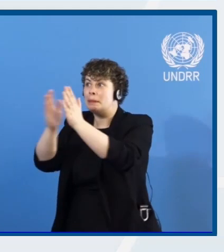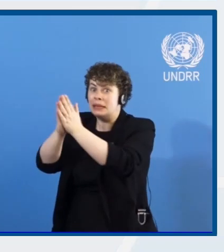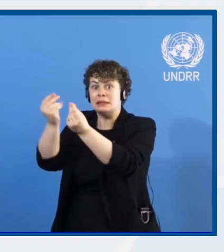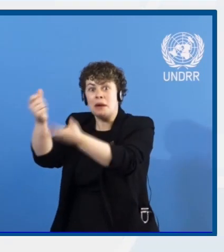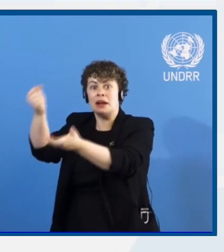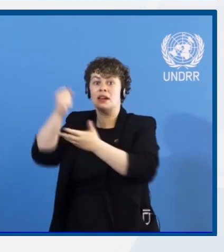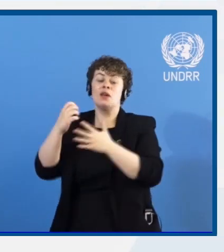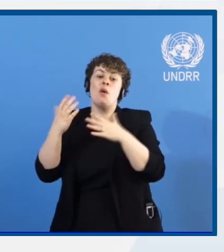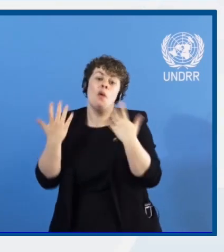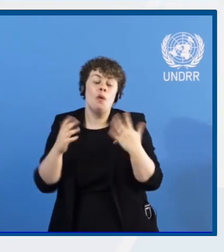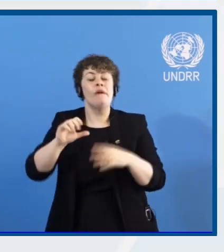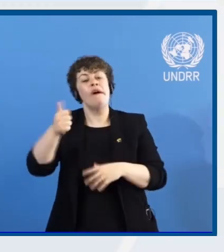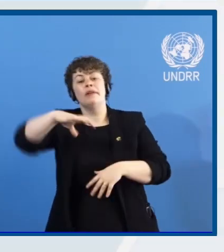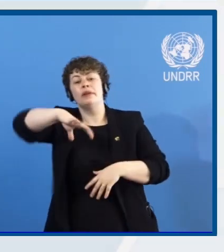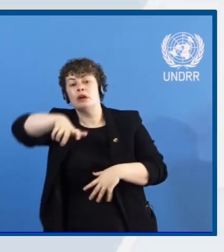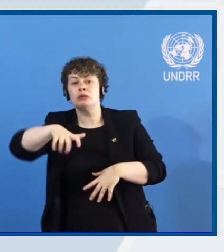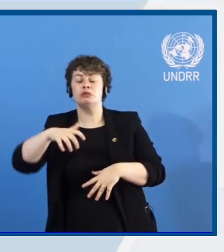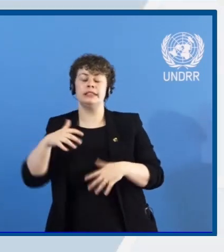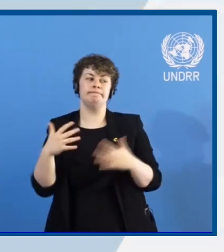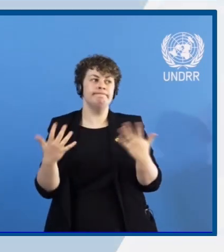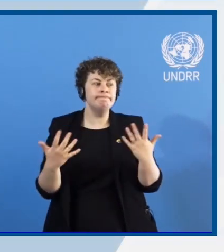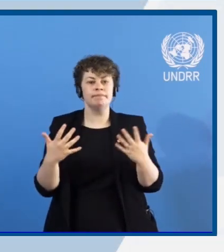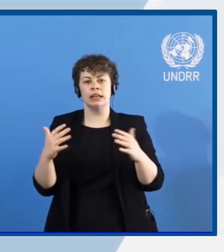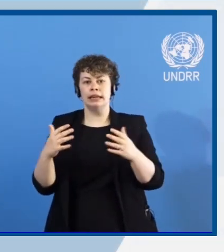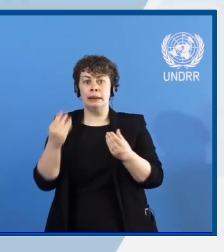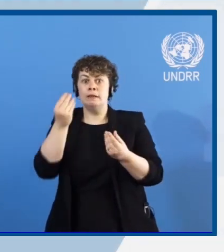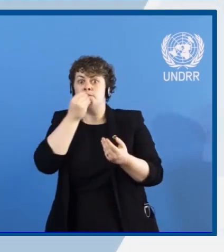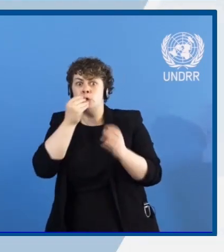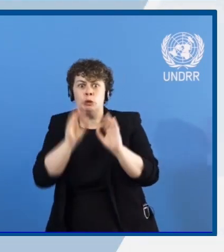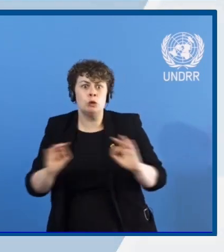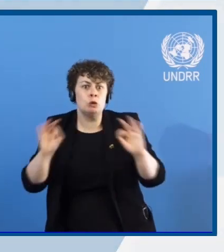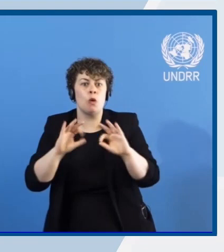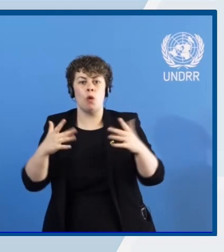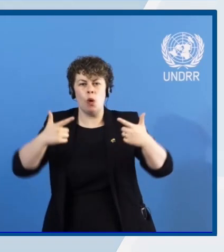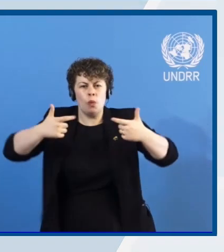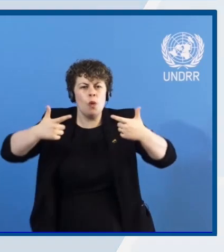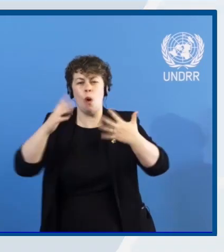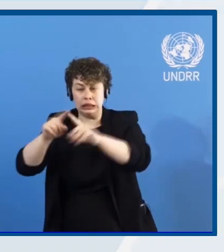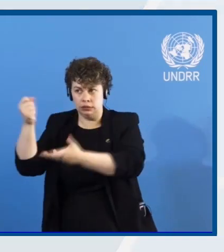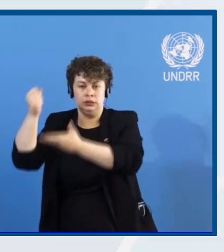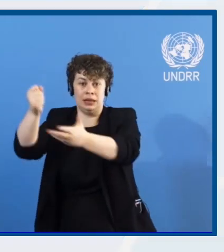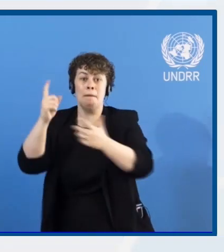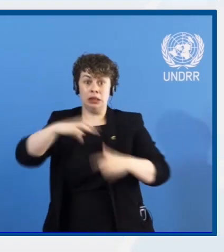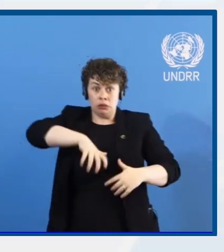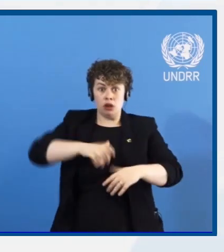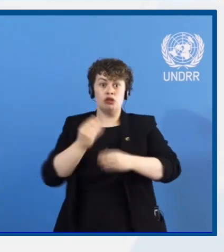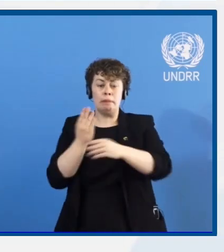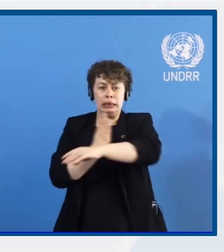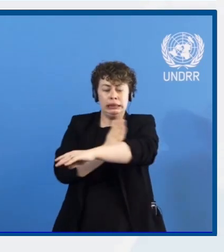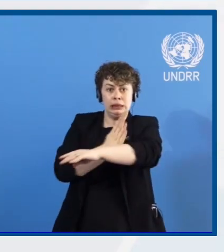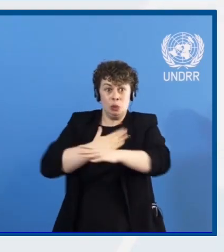and look together. And I think that this is also clearly coming from the polls.